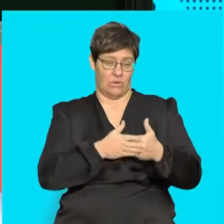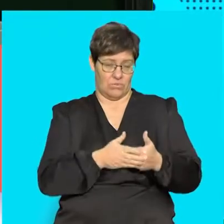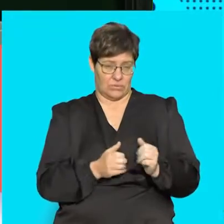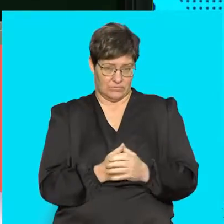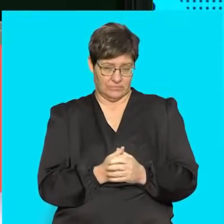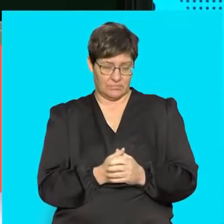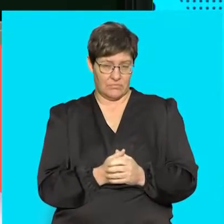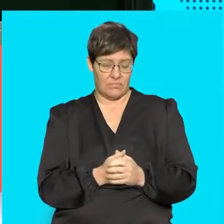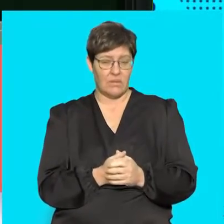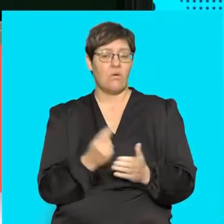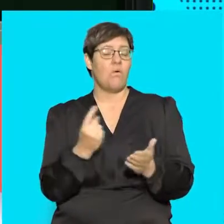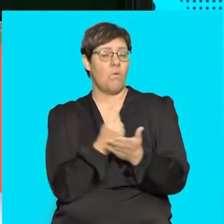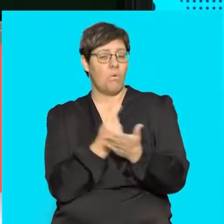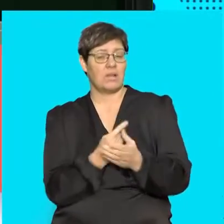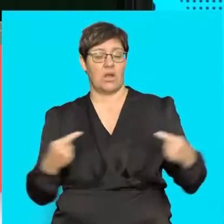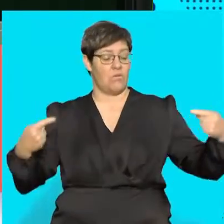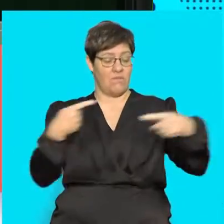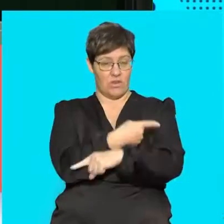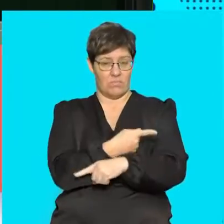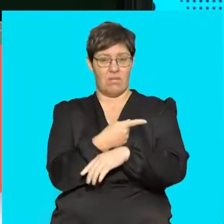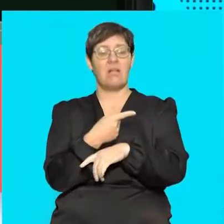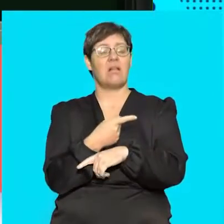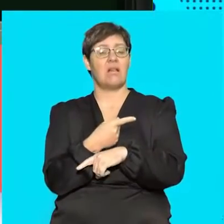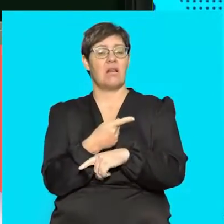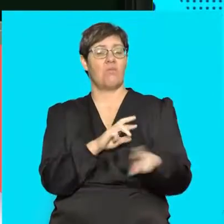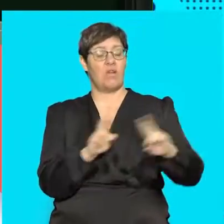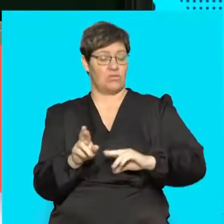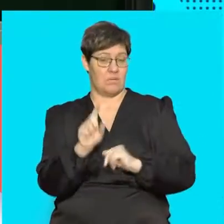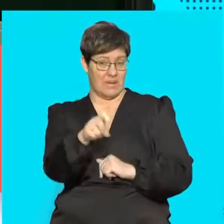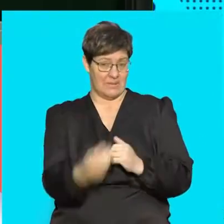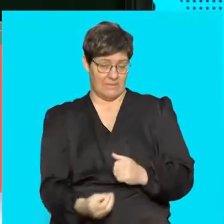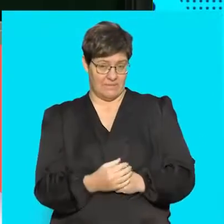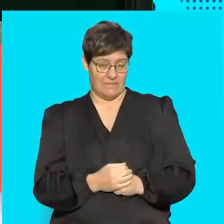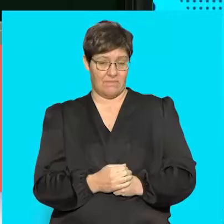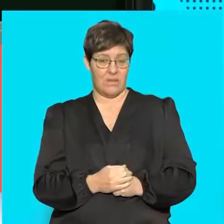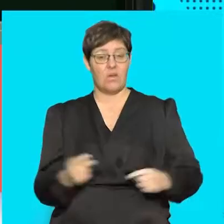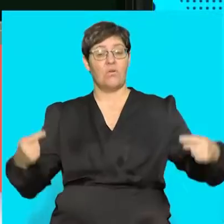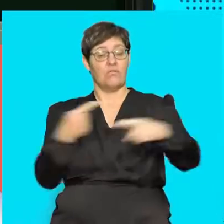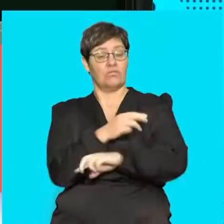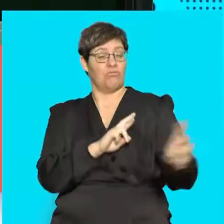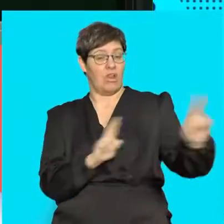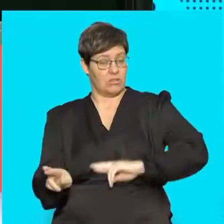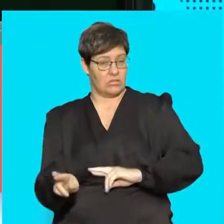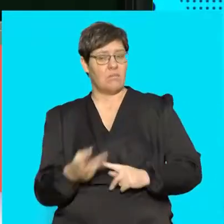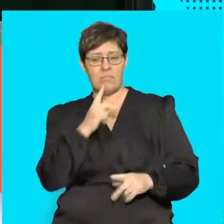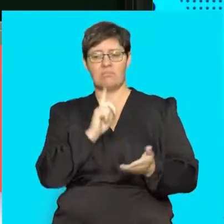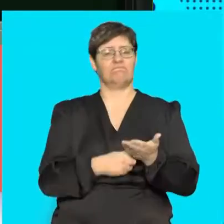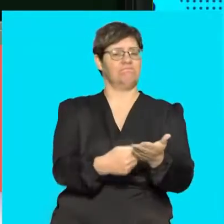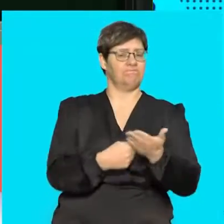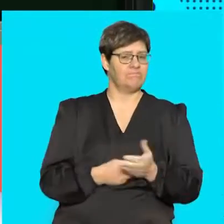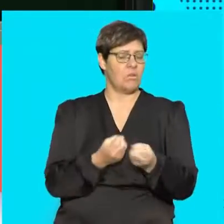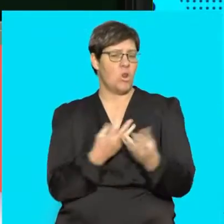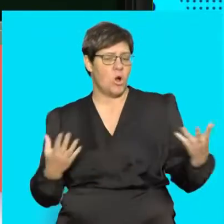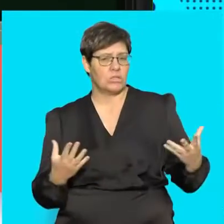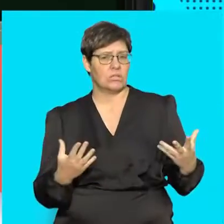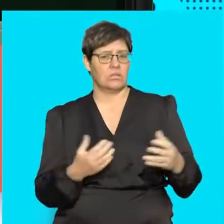system, and it should always be a reversible reaction. So with the reversible reaction, we're also going to